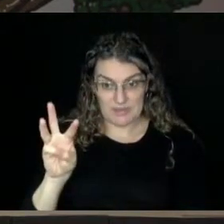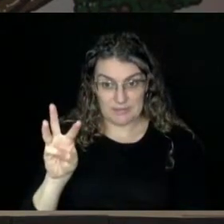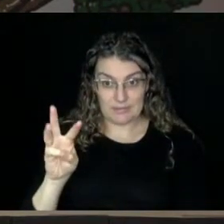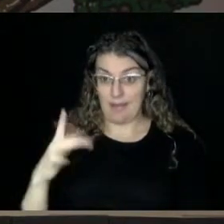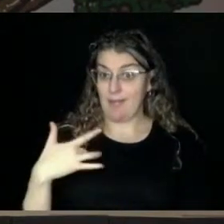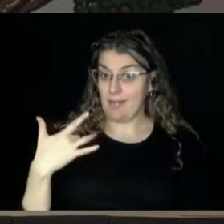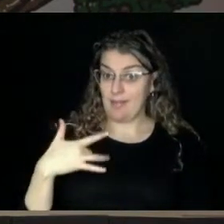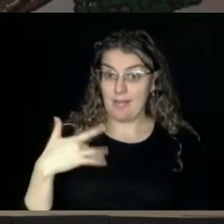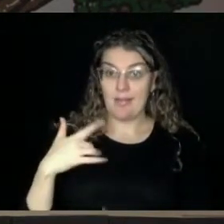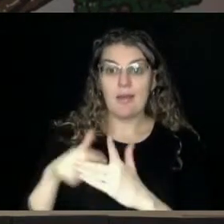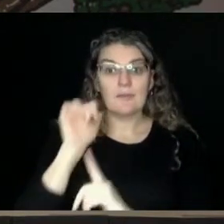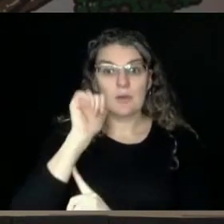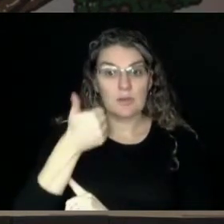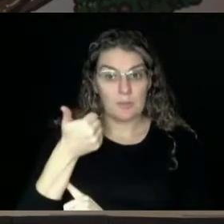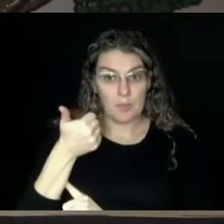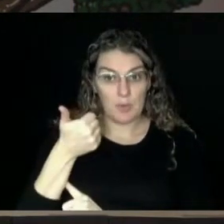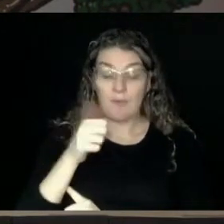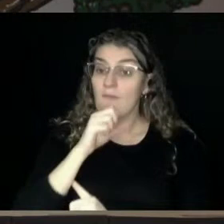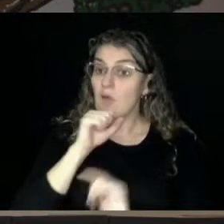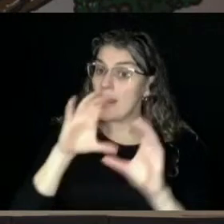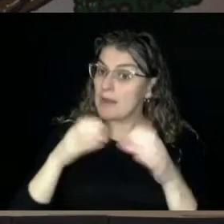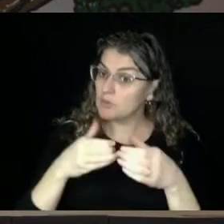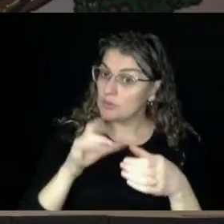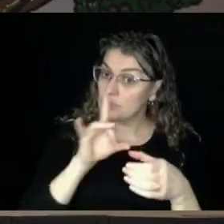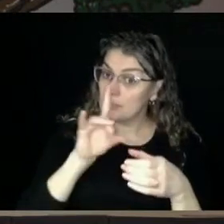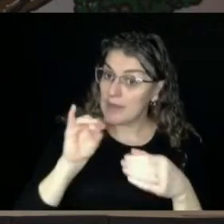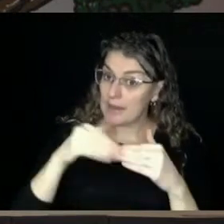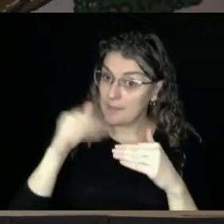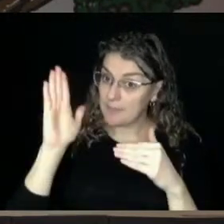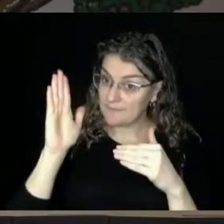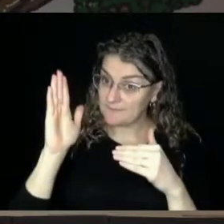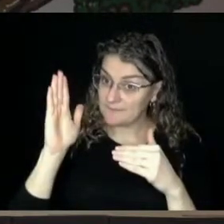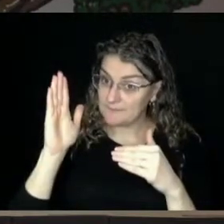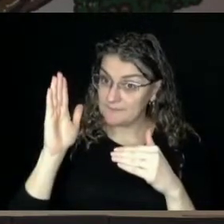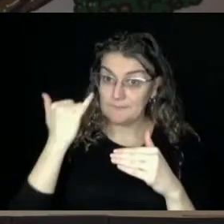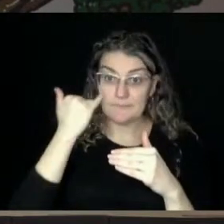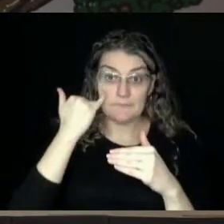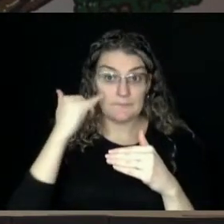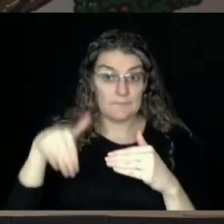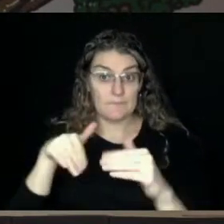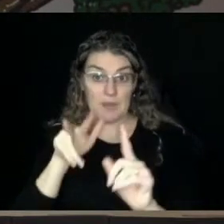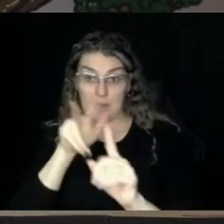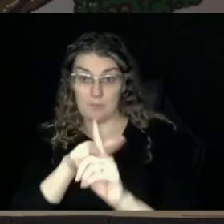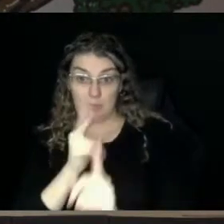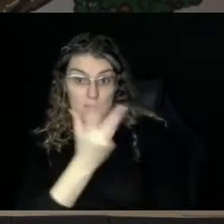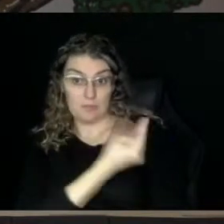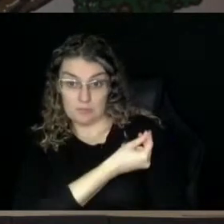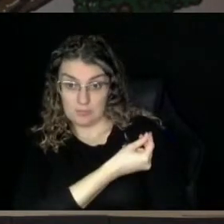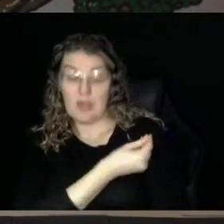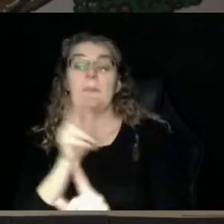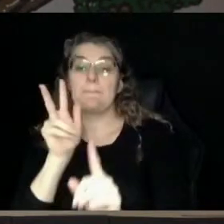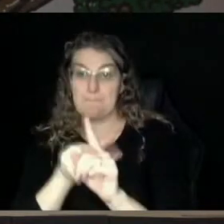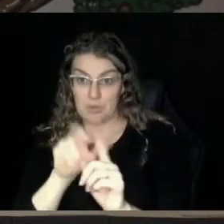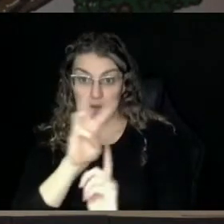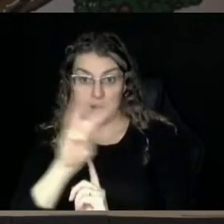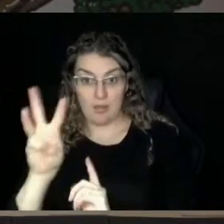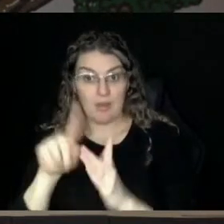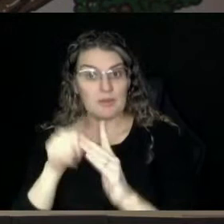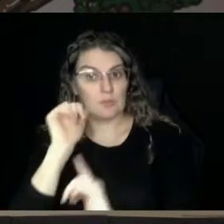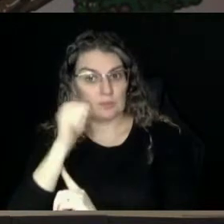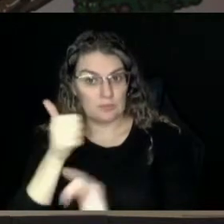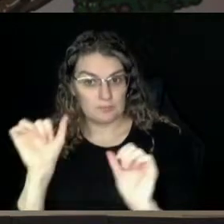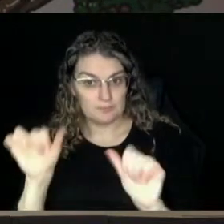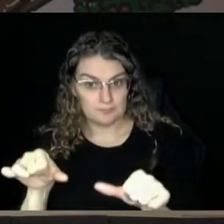use tomorrow for the age group of 80 and above who have not yet booked their appointments. We have moved all of our